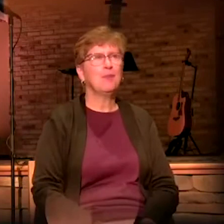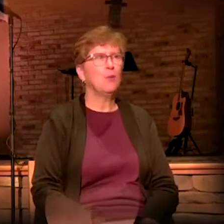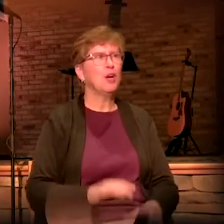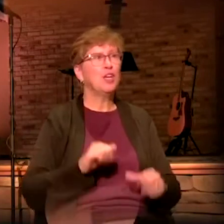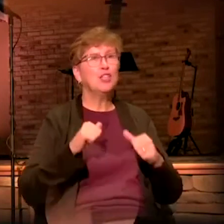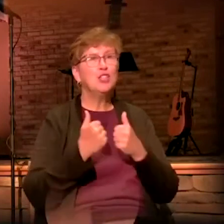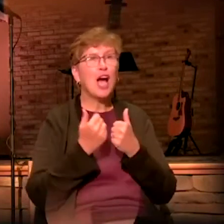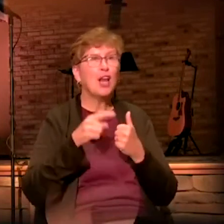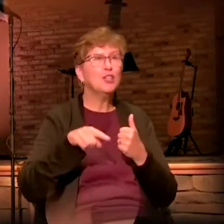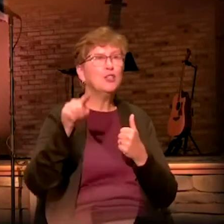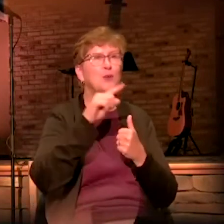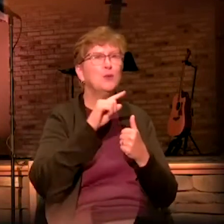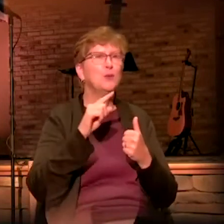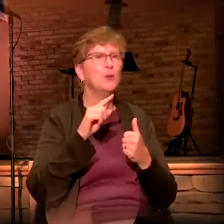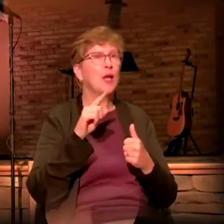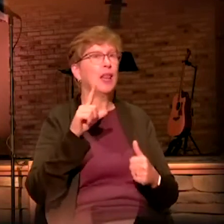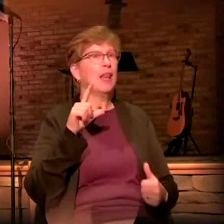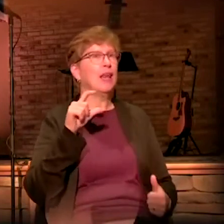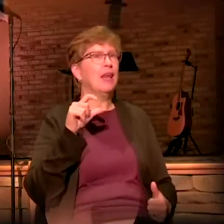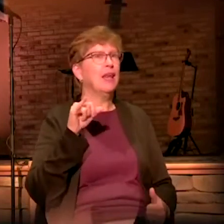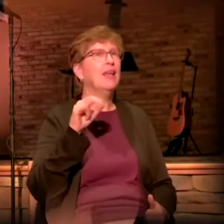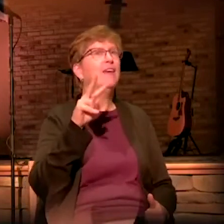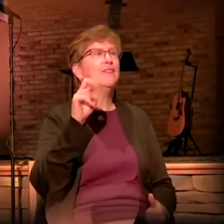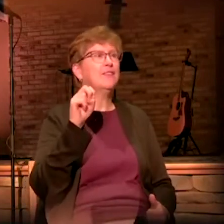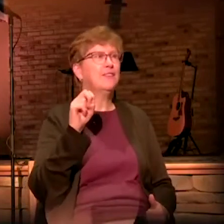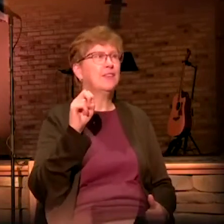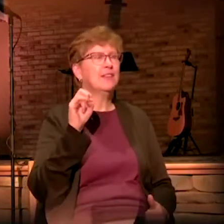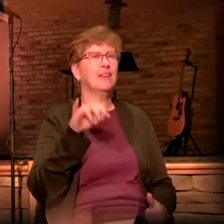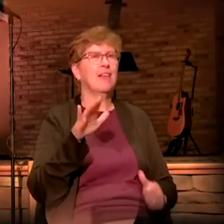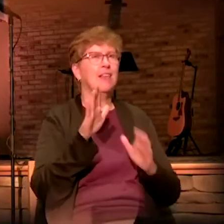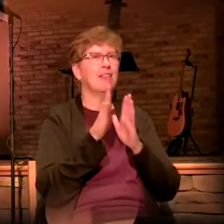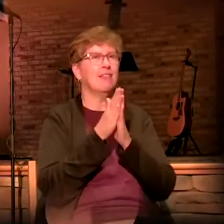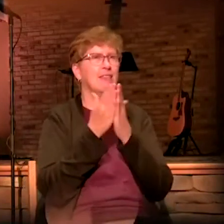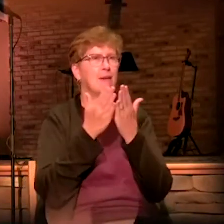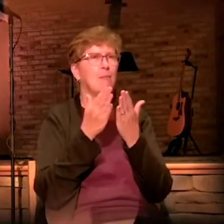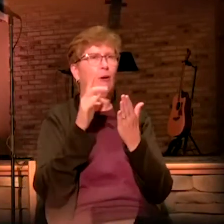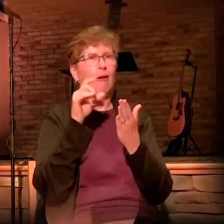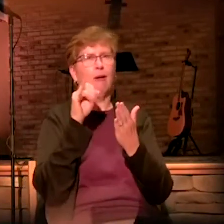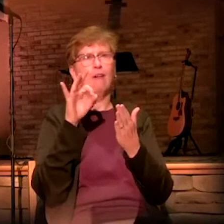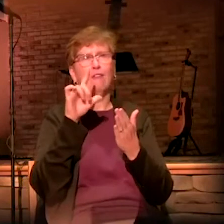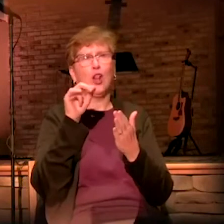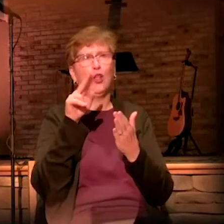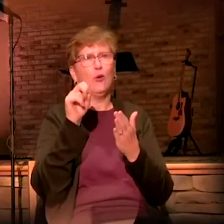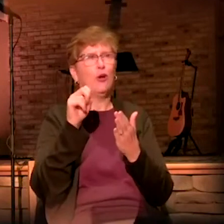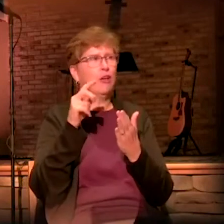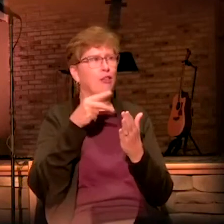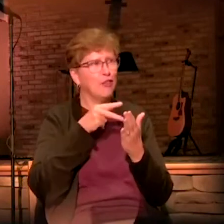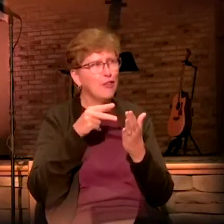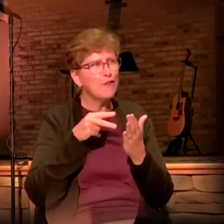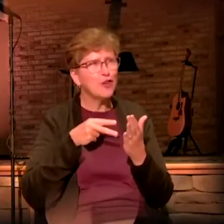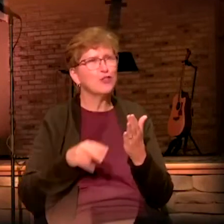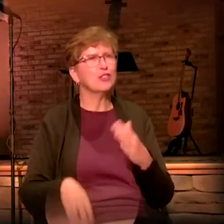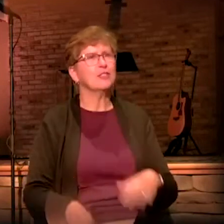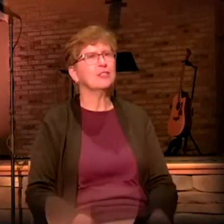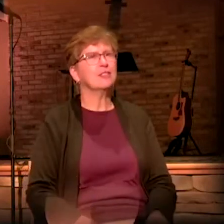challenge you to live out those verses. Isn't it an incredible